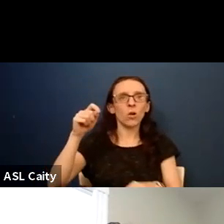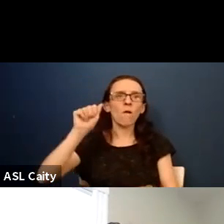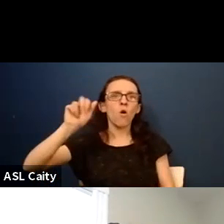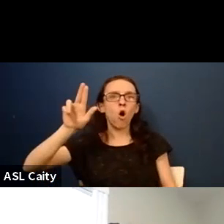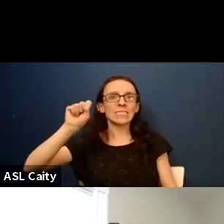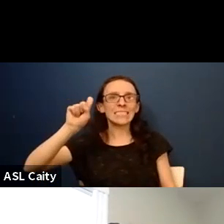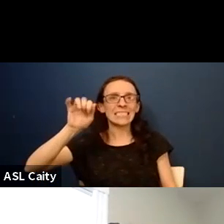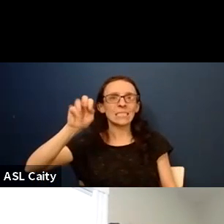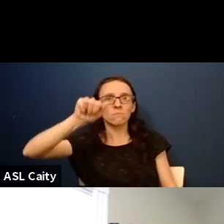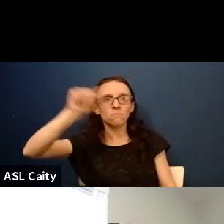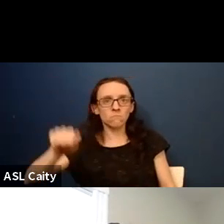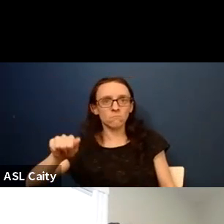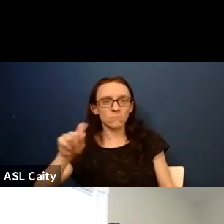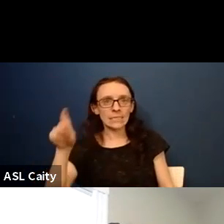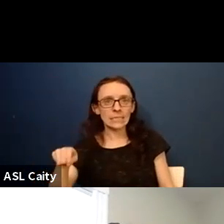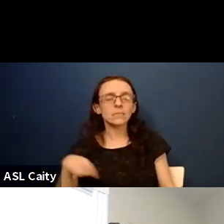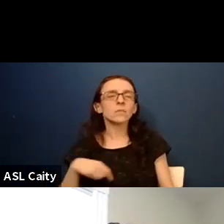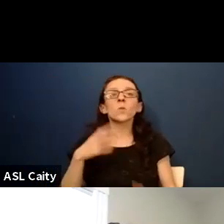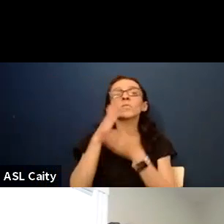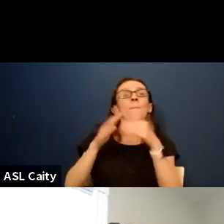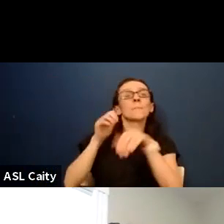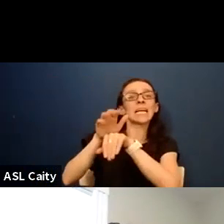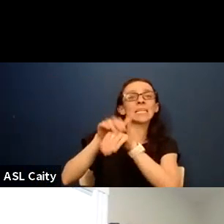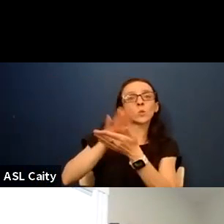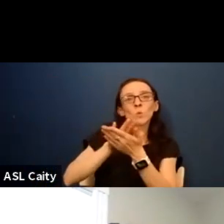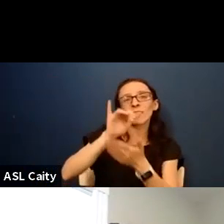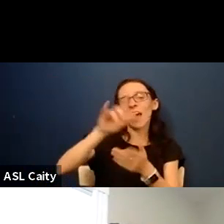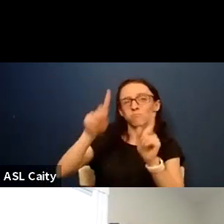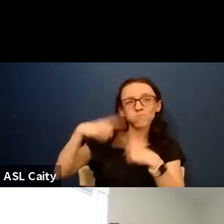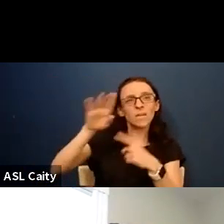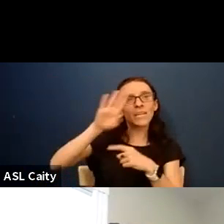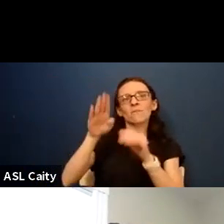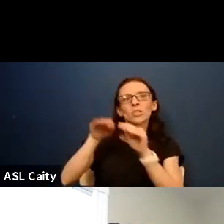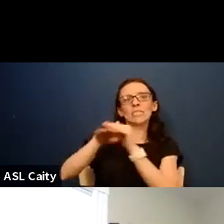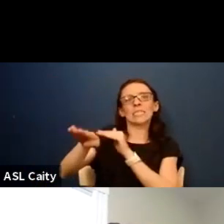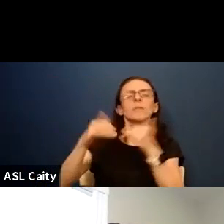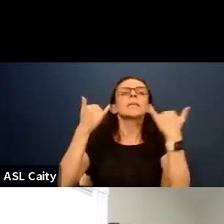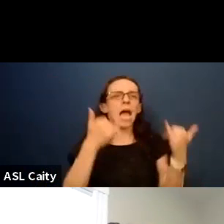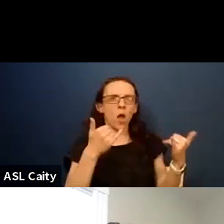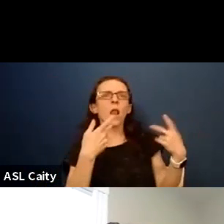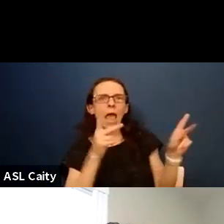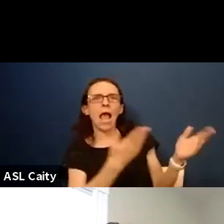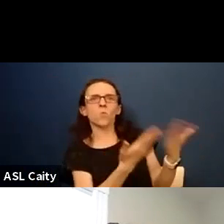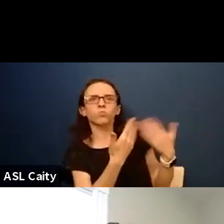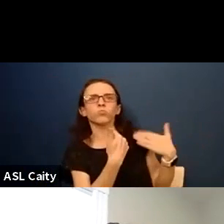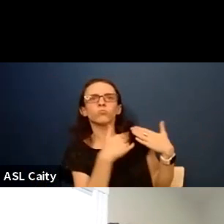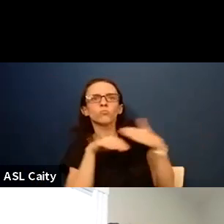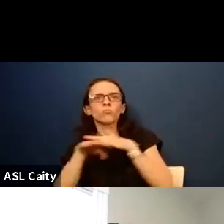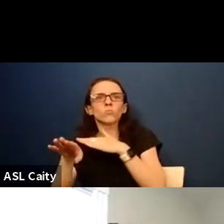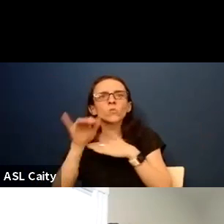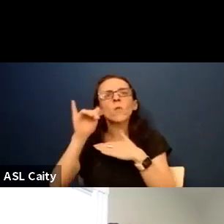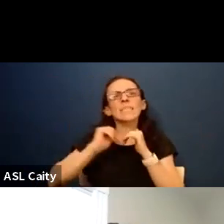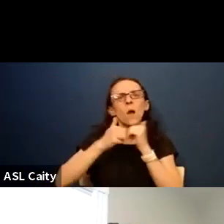So some sending schools which never got kids into UT Austin now got kids in. So it's a way to expand